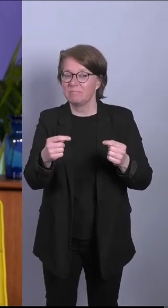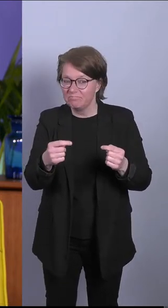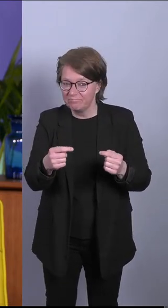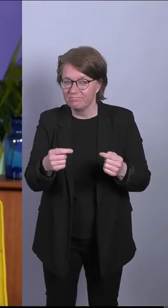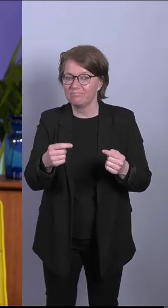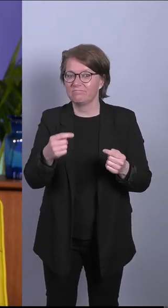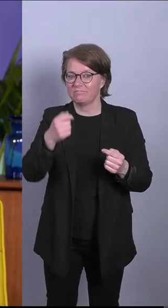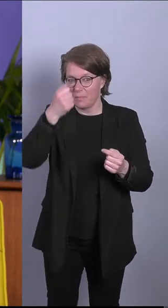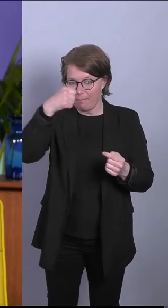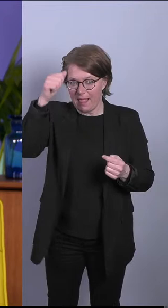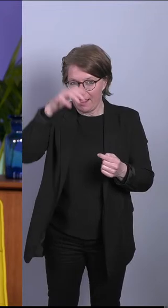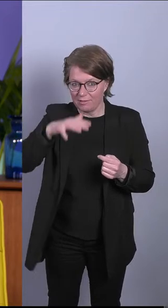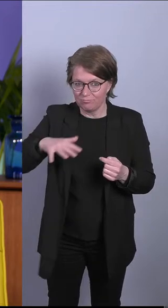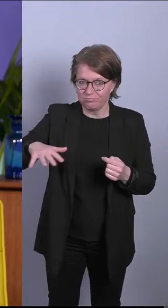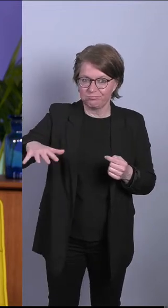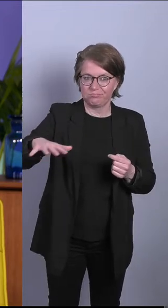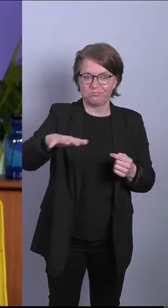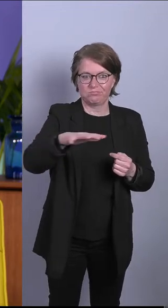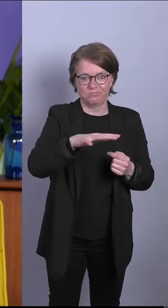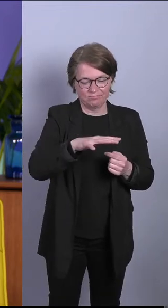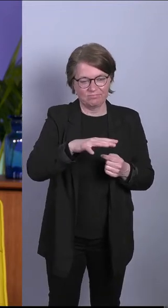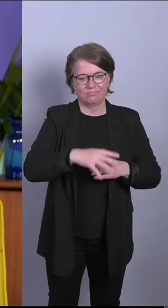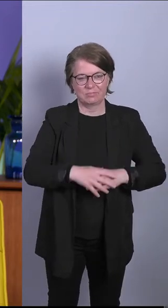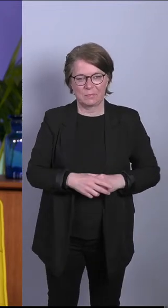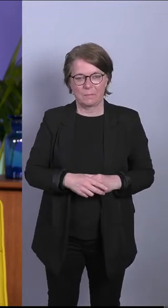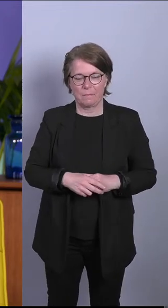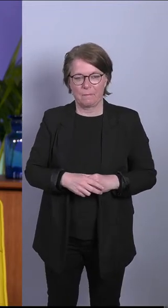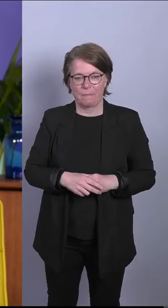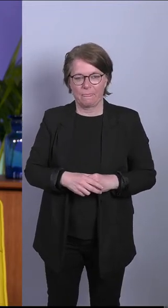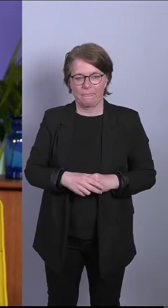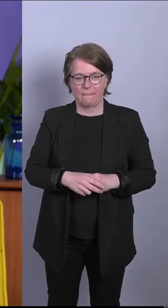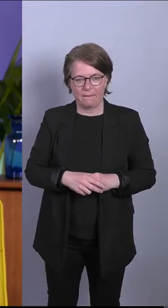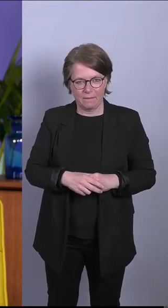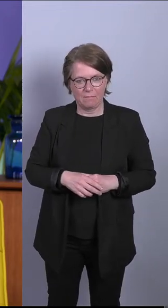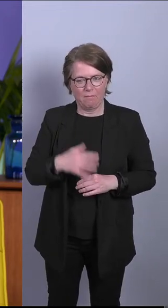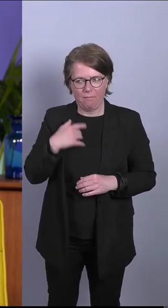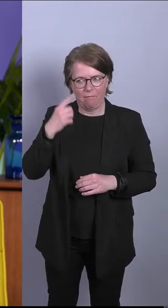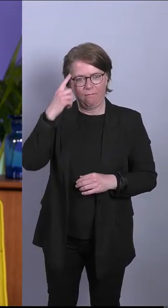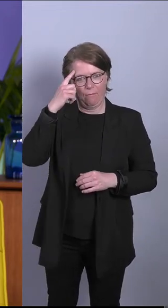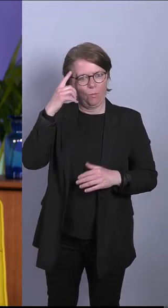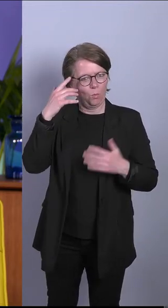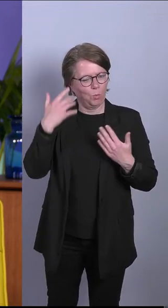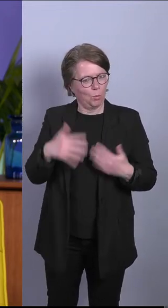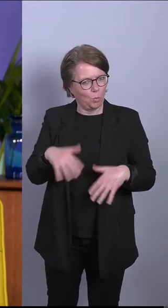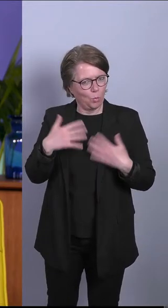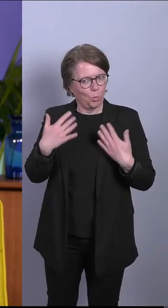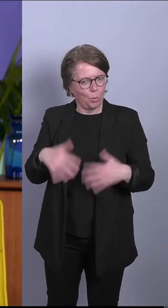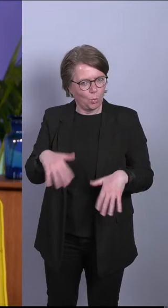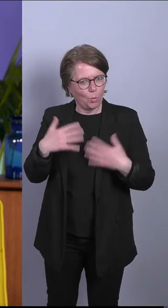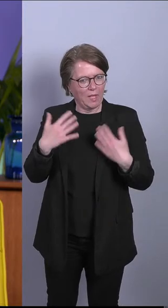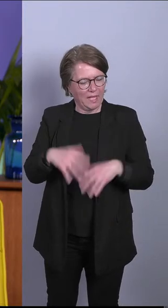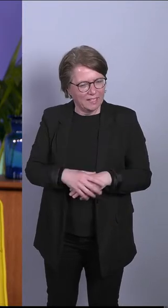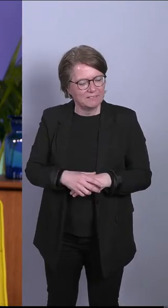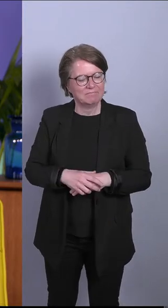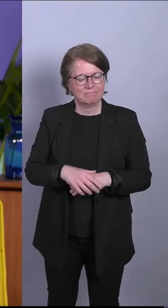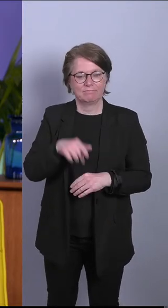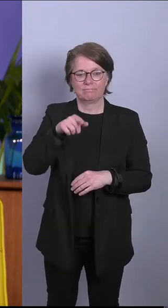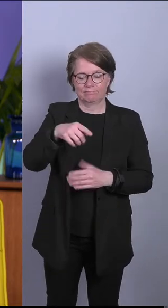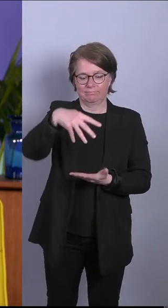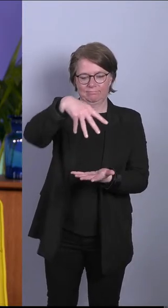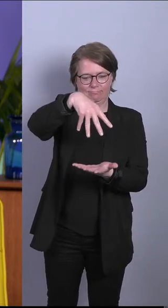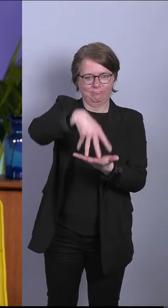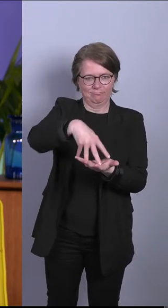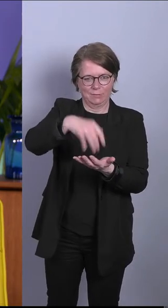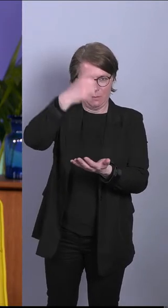We can almost see the finish line at the Brandenburg Gate together. So that's how it feels. But personally, I feel